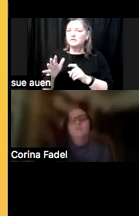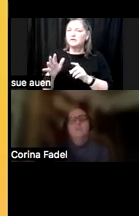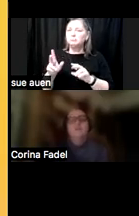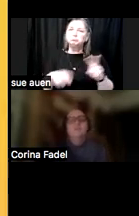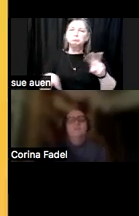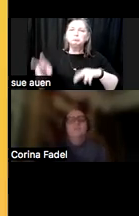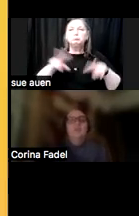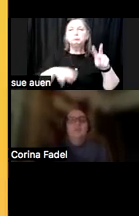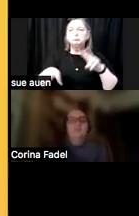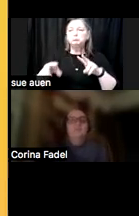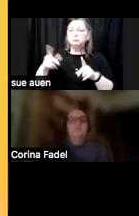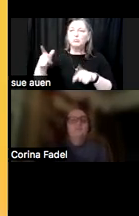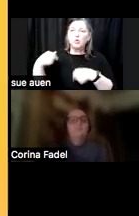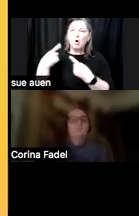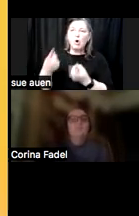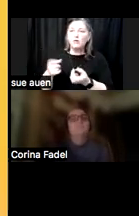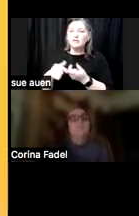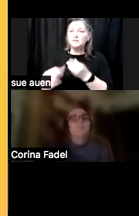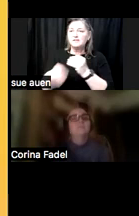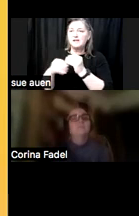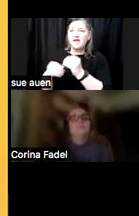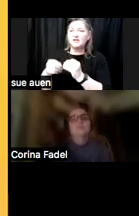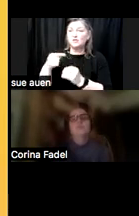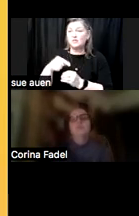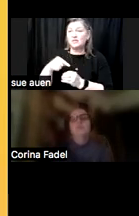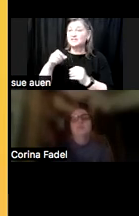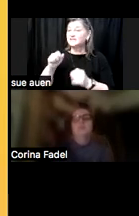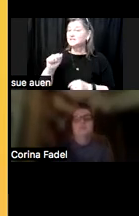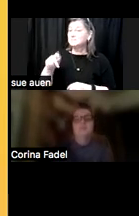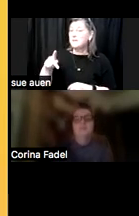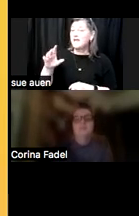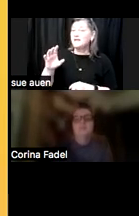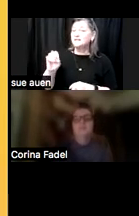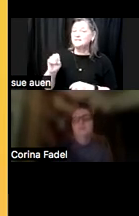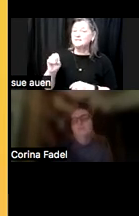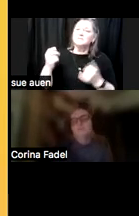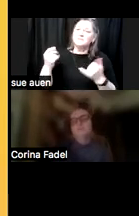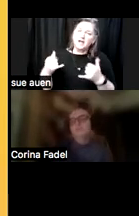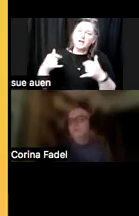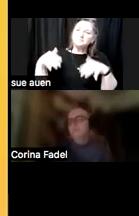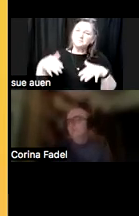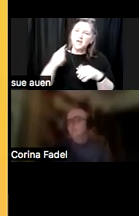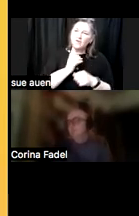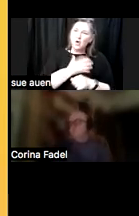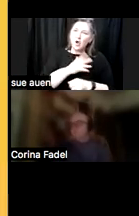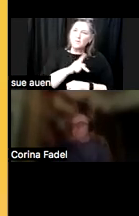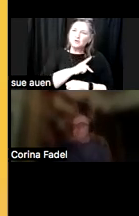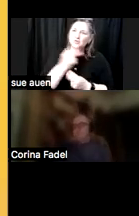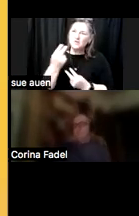what all has been added to this space while we had that time for our personal